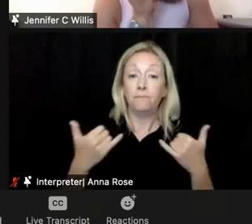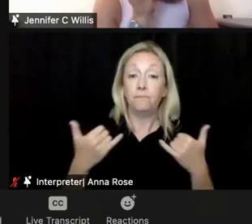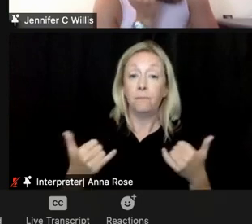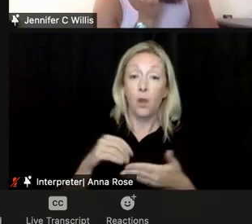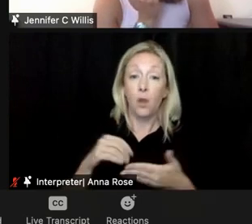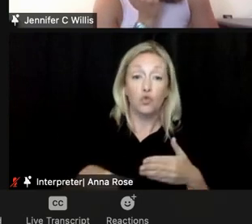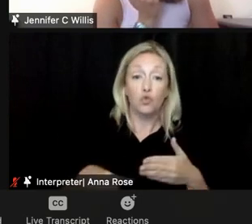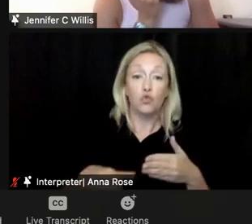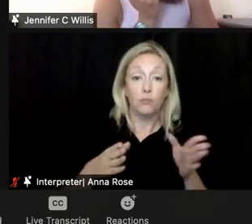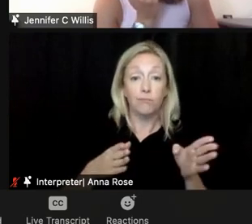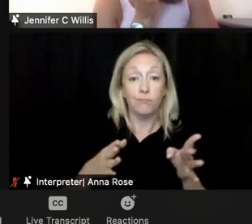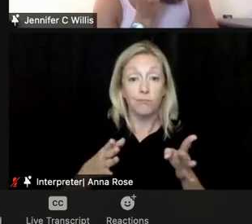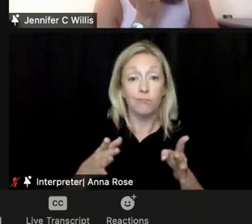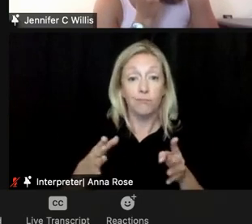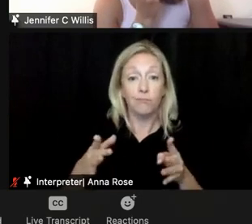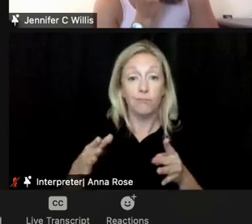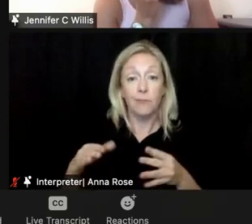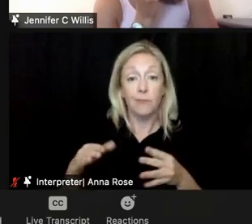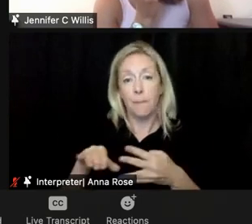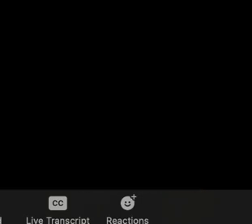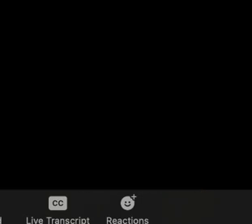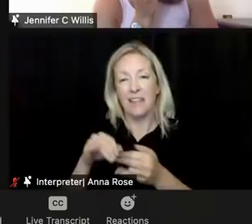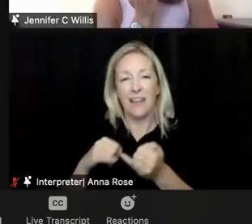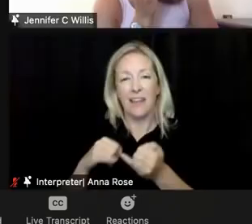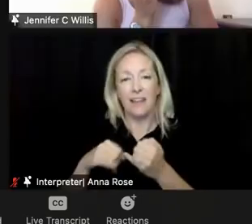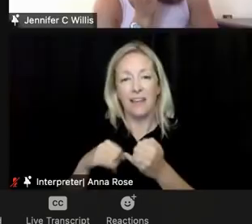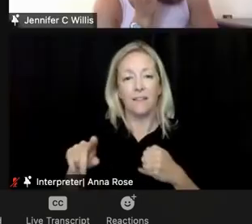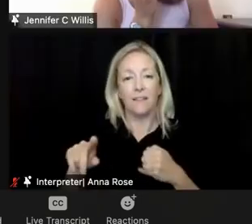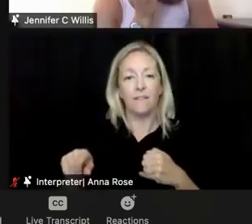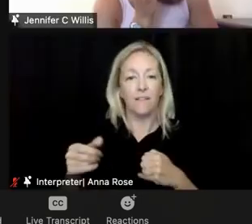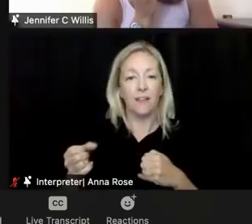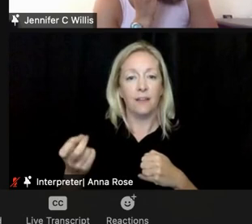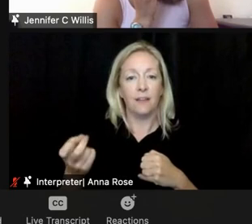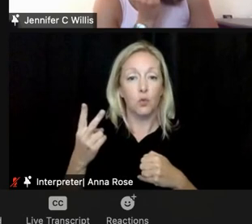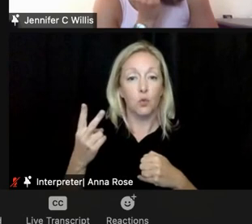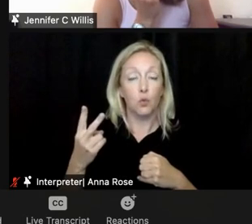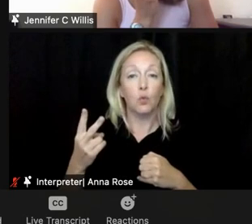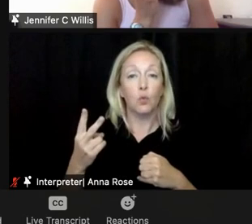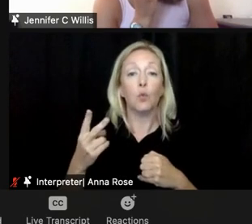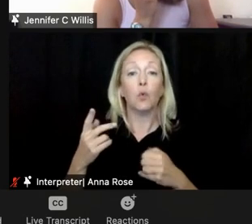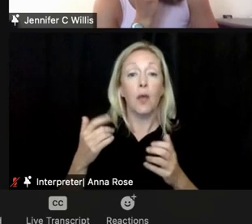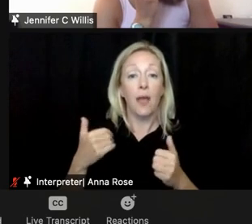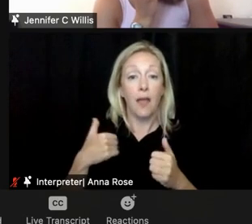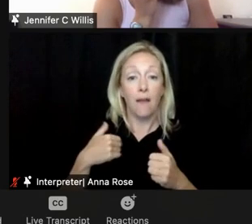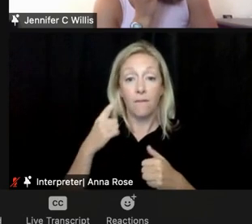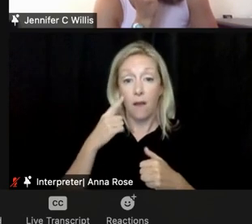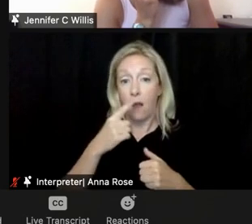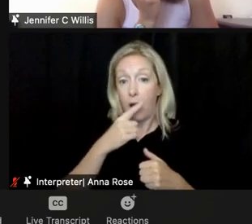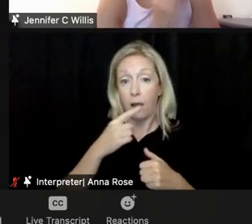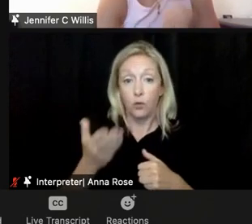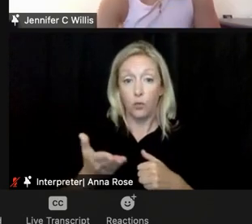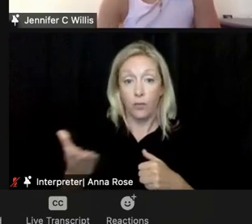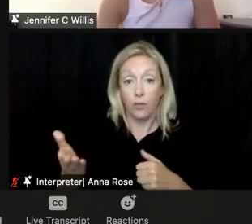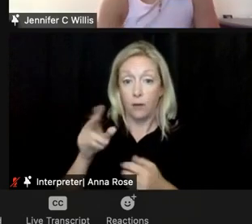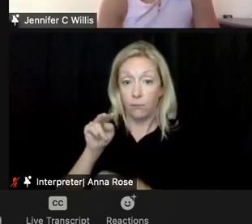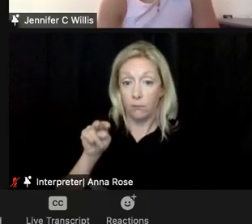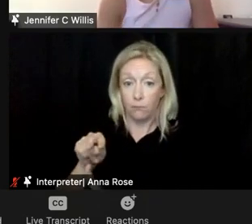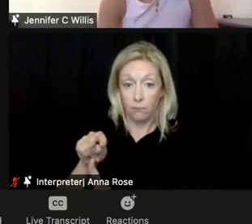further into phase 2, now they're in mid to late phase 2 probably. We know that they have eye to object contact and they have ability